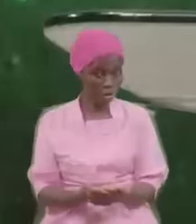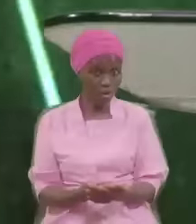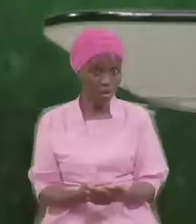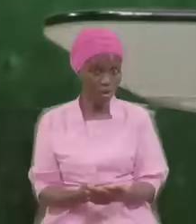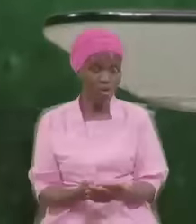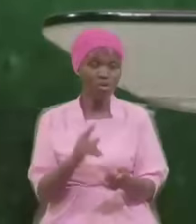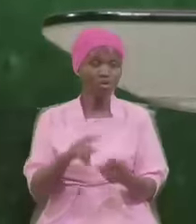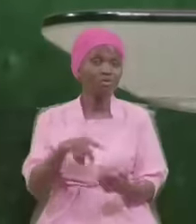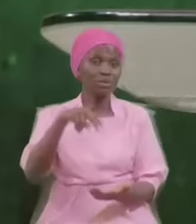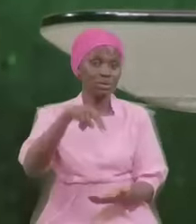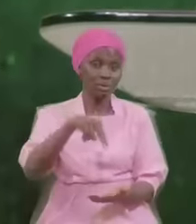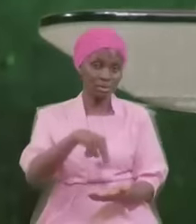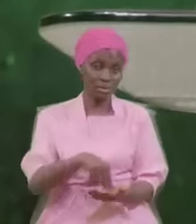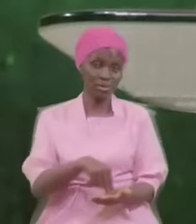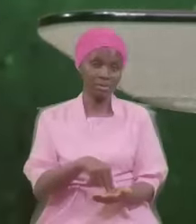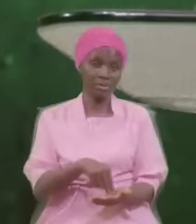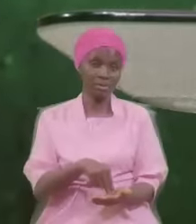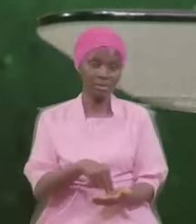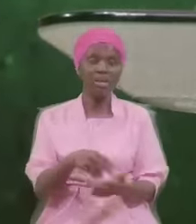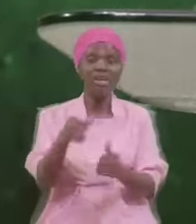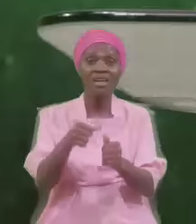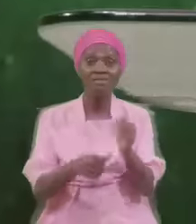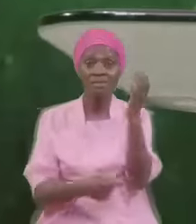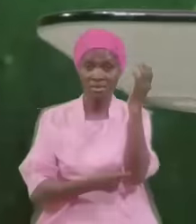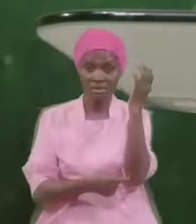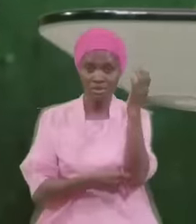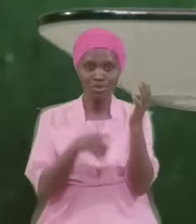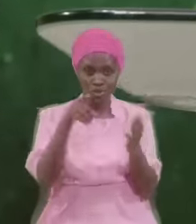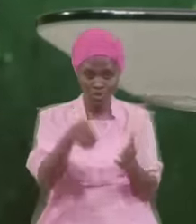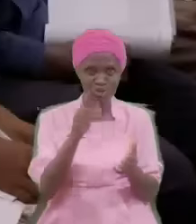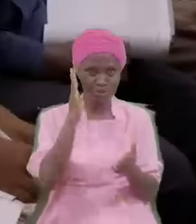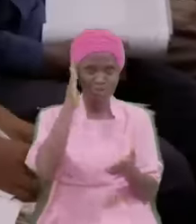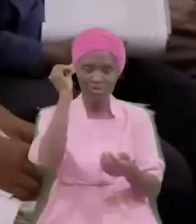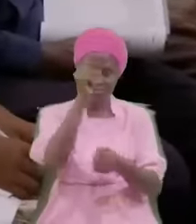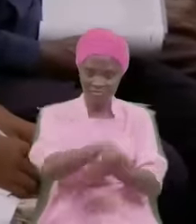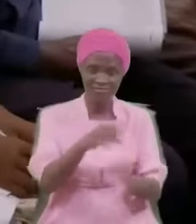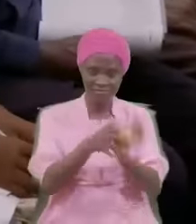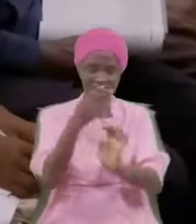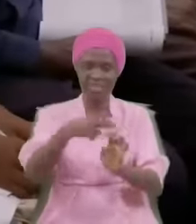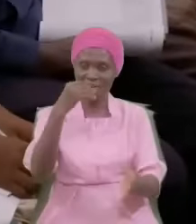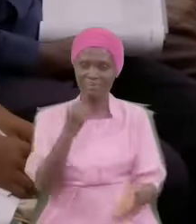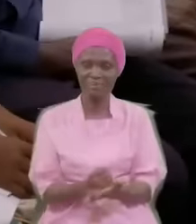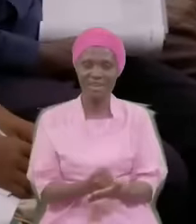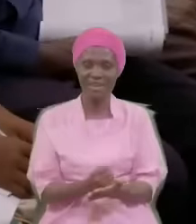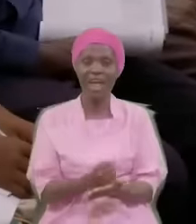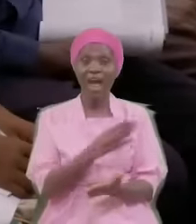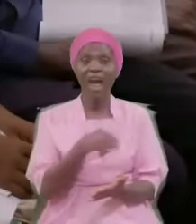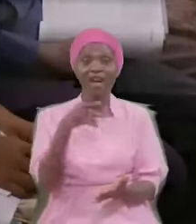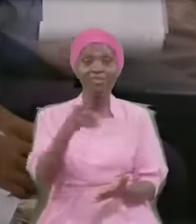to stand, every temptation you overcome. And you are still